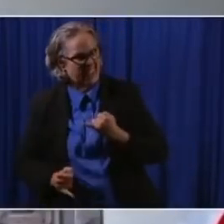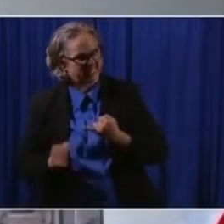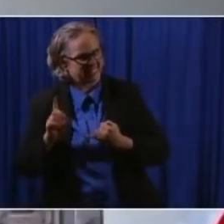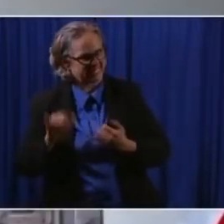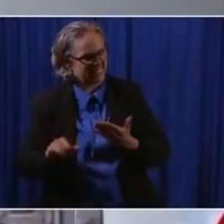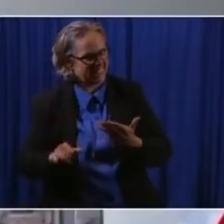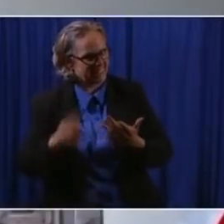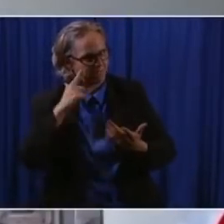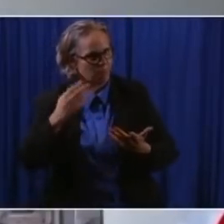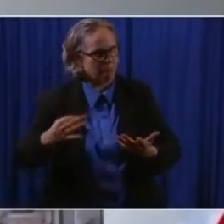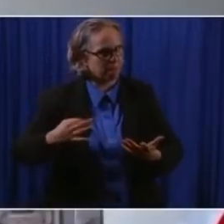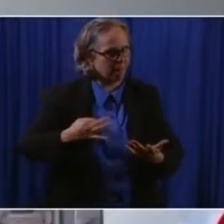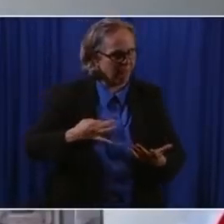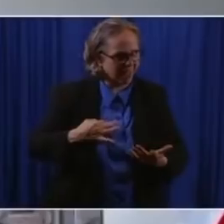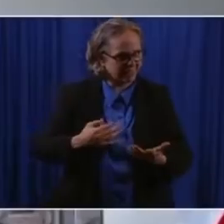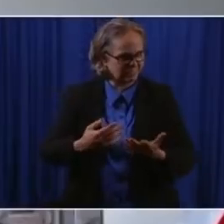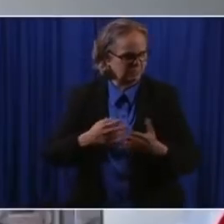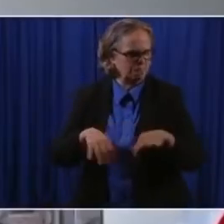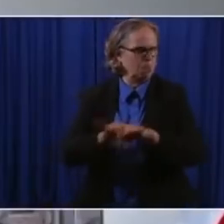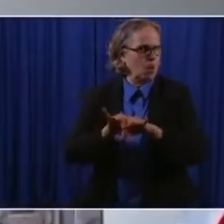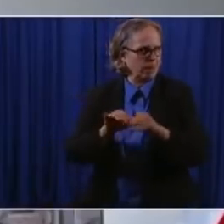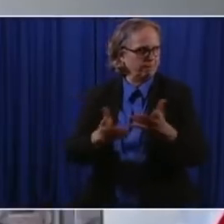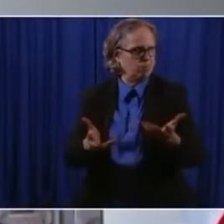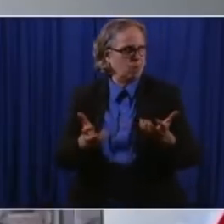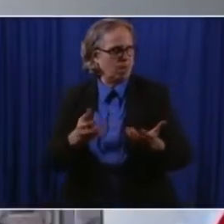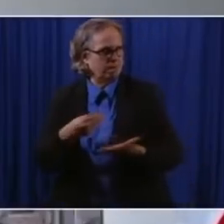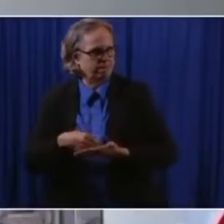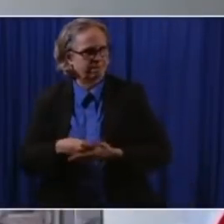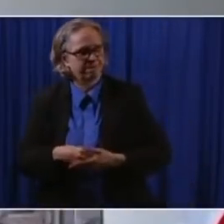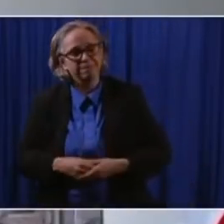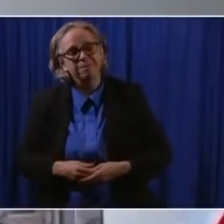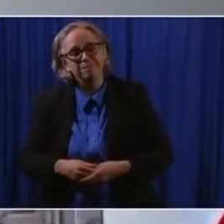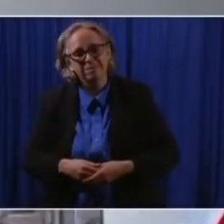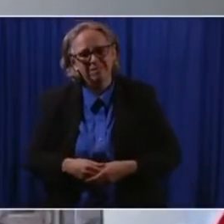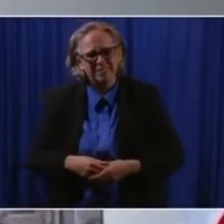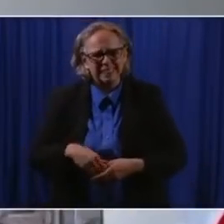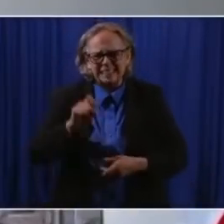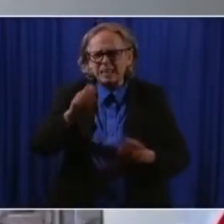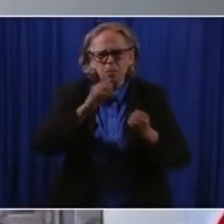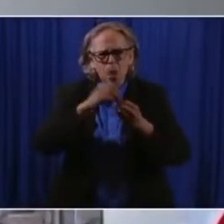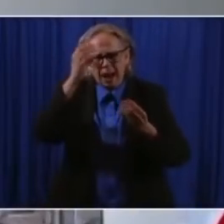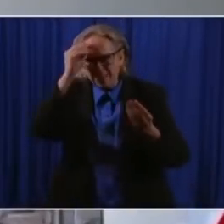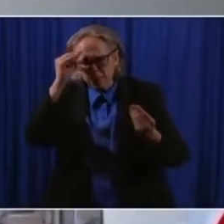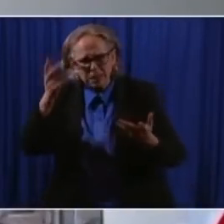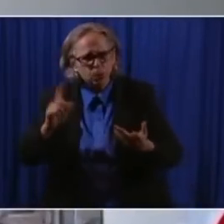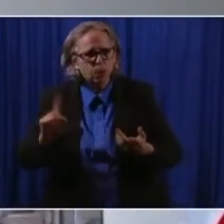That's really important. If you need information, it's at